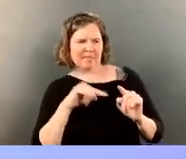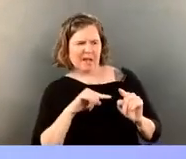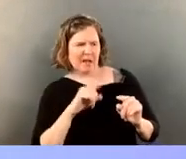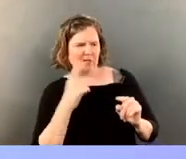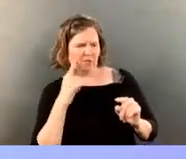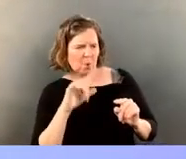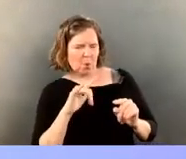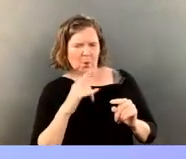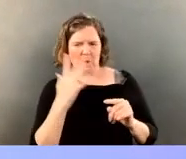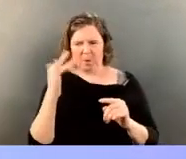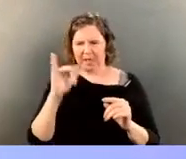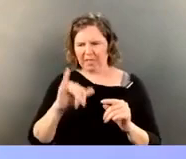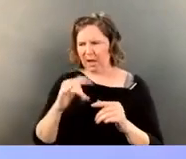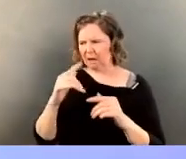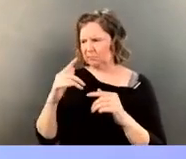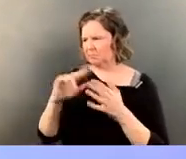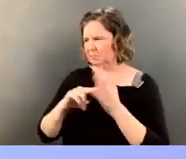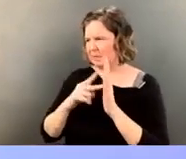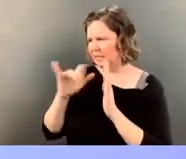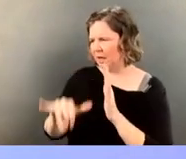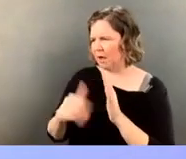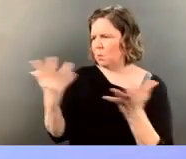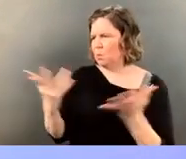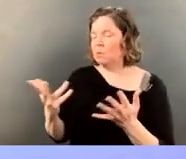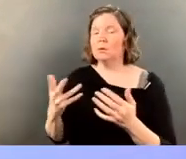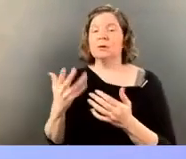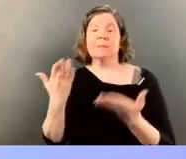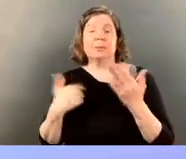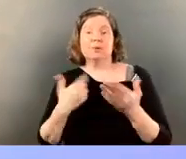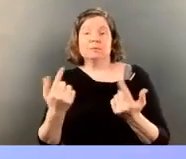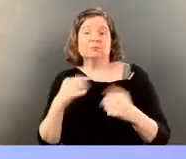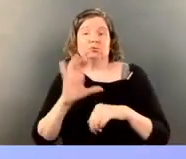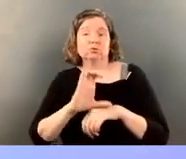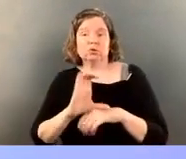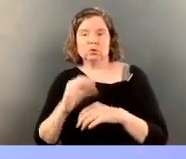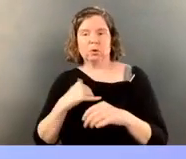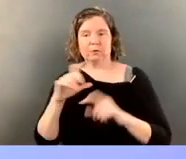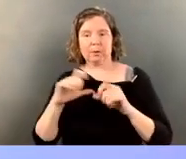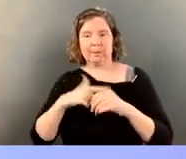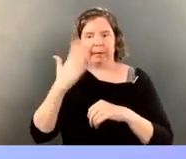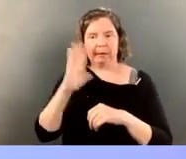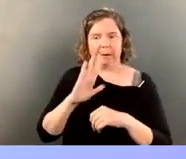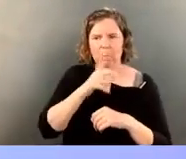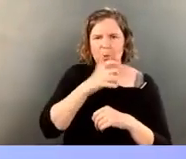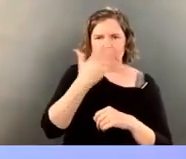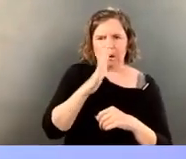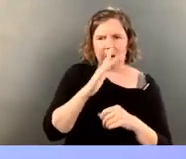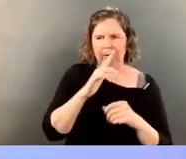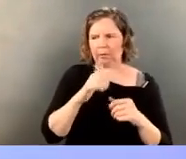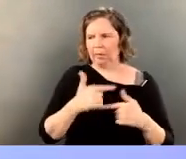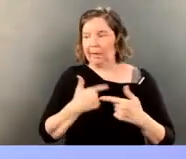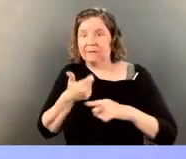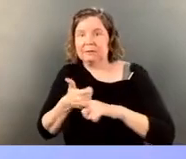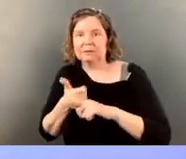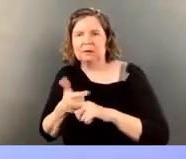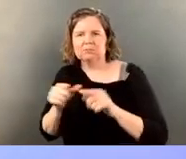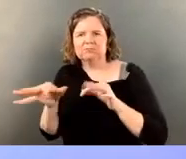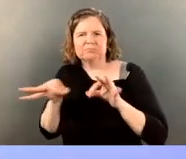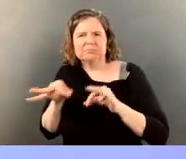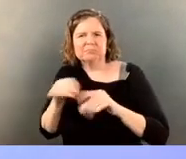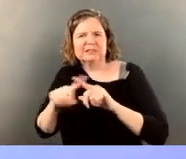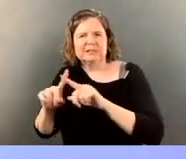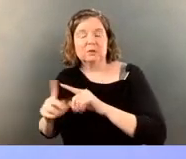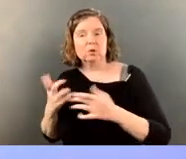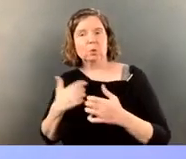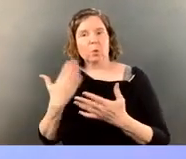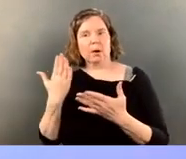the congregation. So for you first-time guests, maybe you've never been to church and you have questions about God or about church or about life itself that you've been wanting to hear